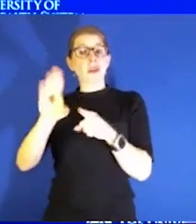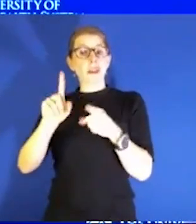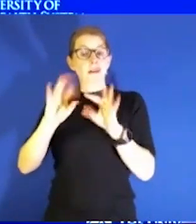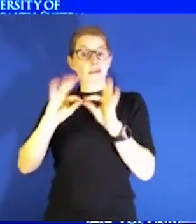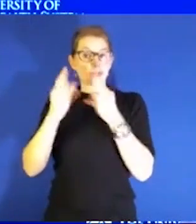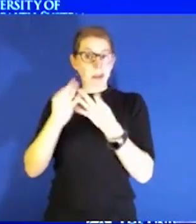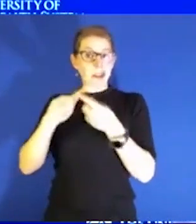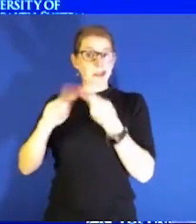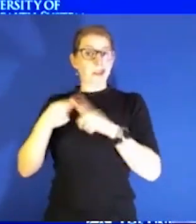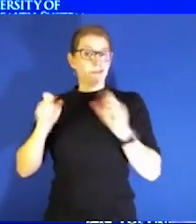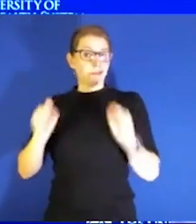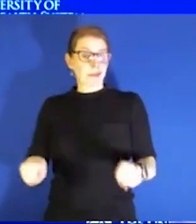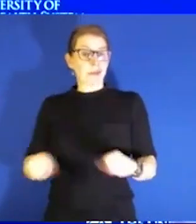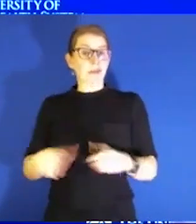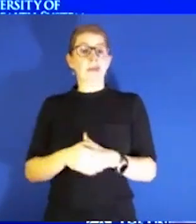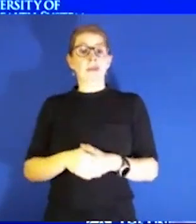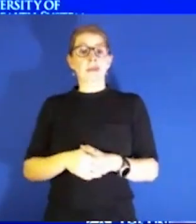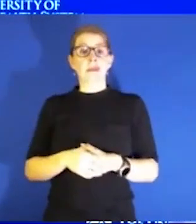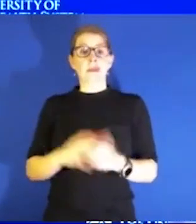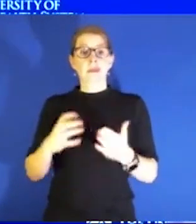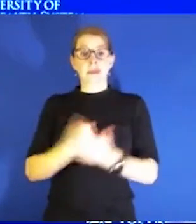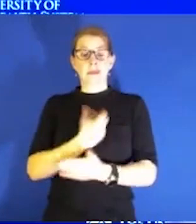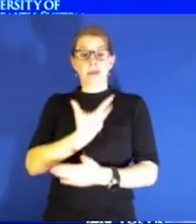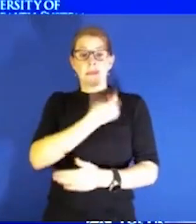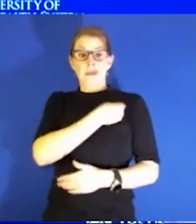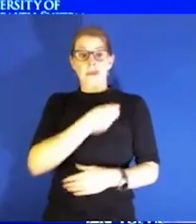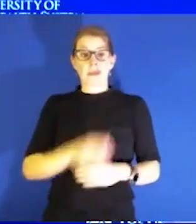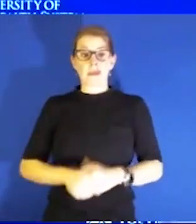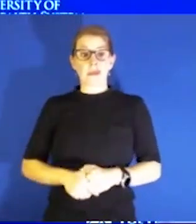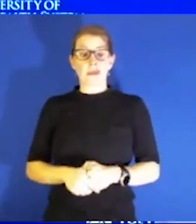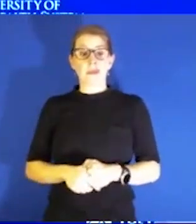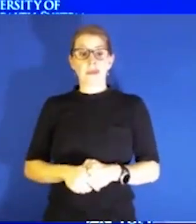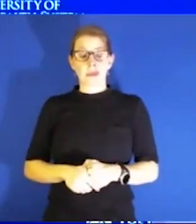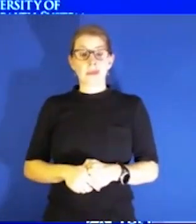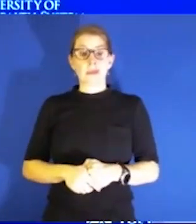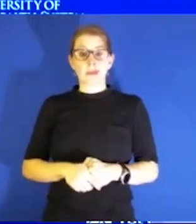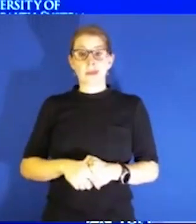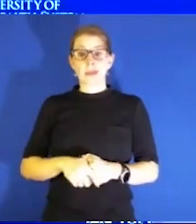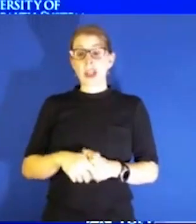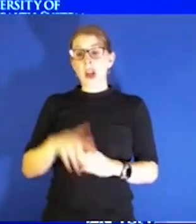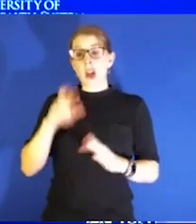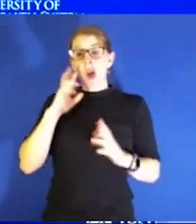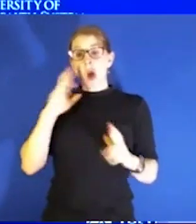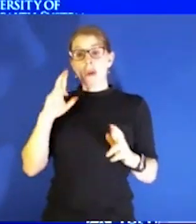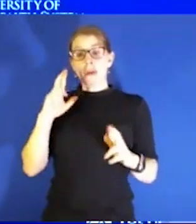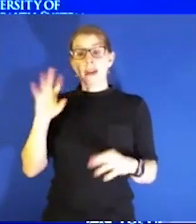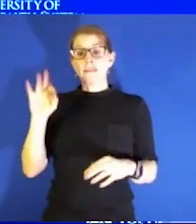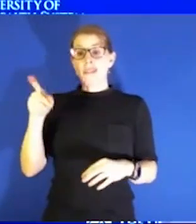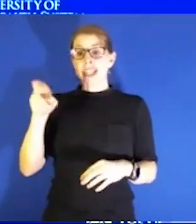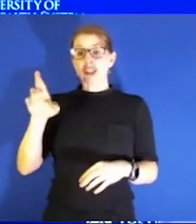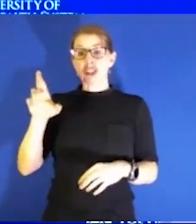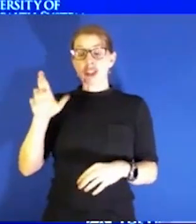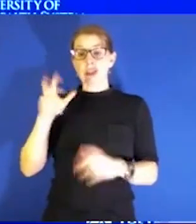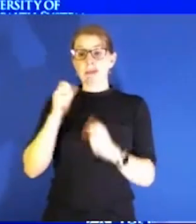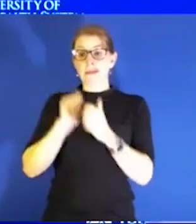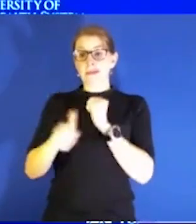the possible vaccinations for those younger children on the horizon, that will help as